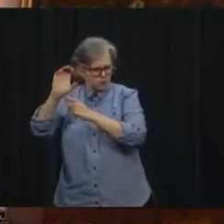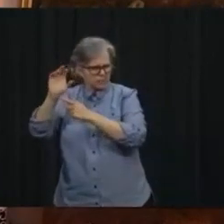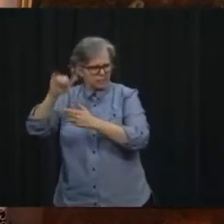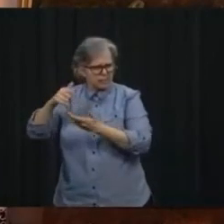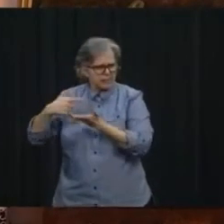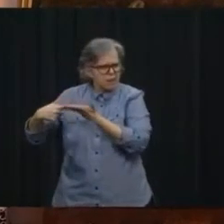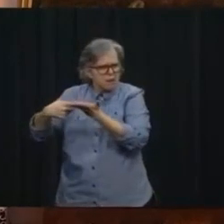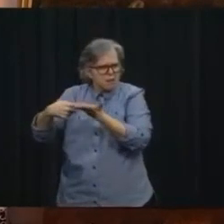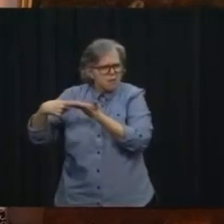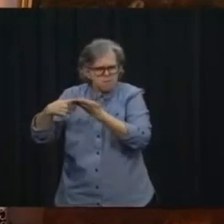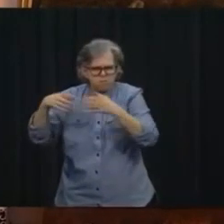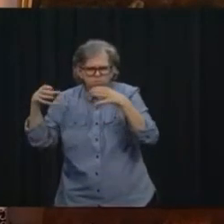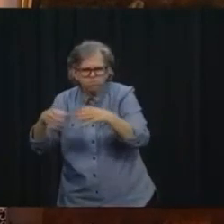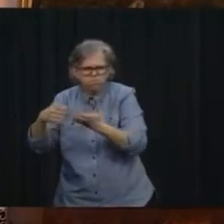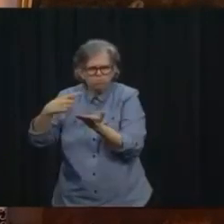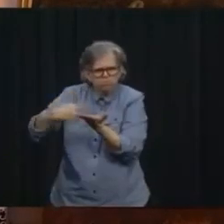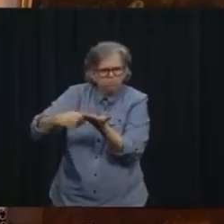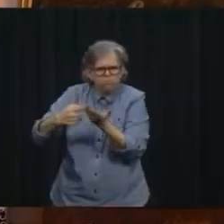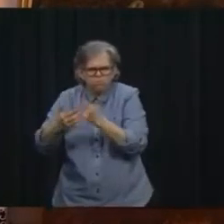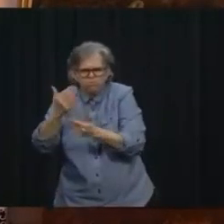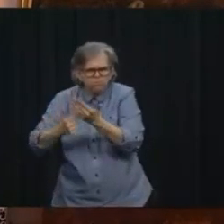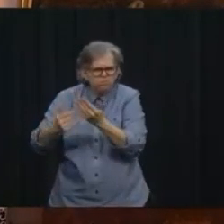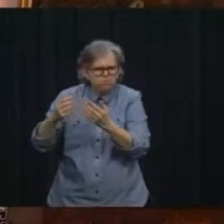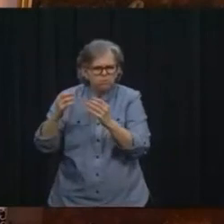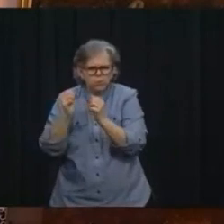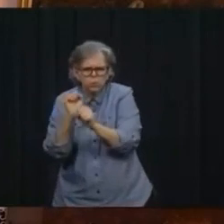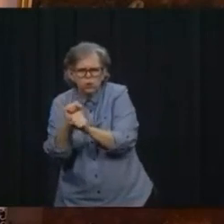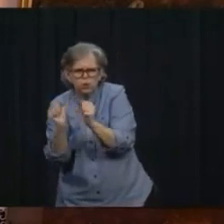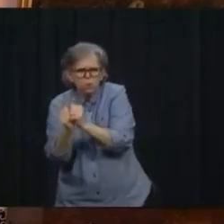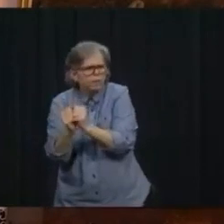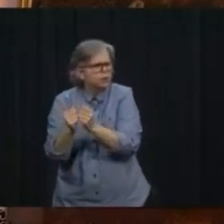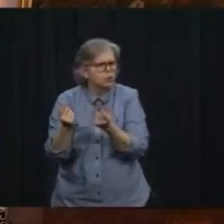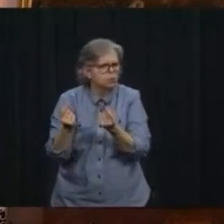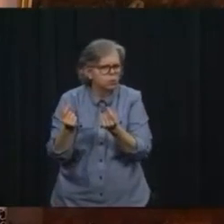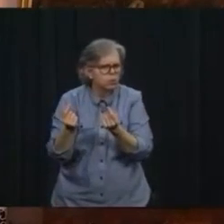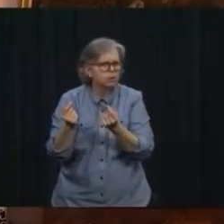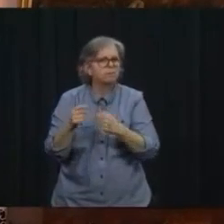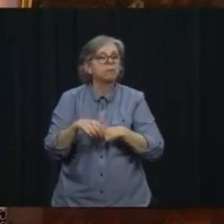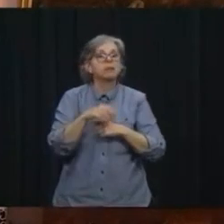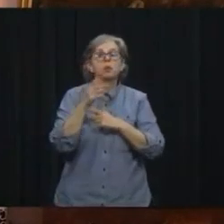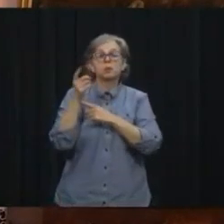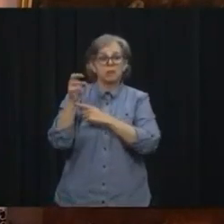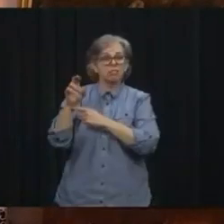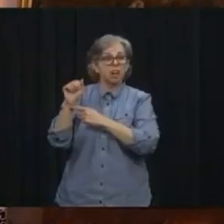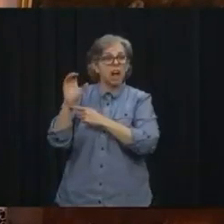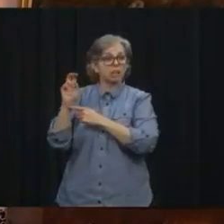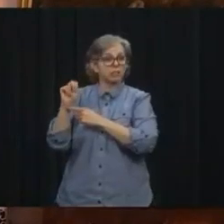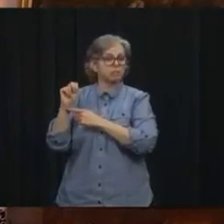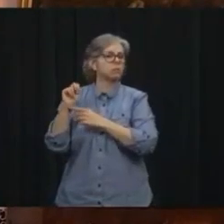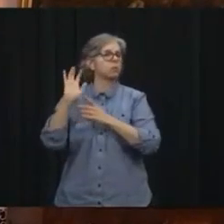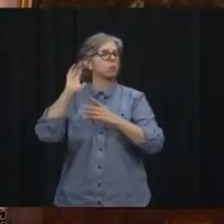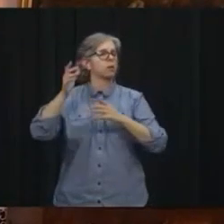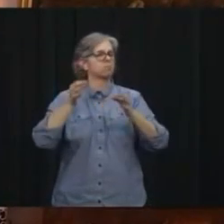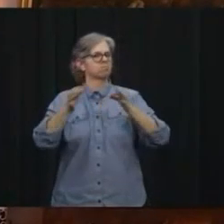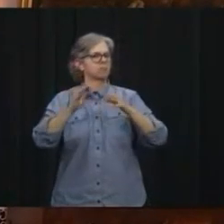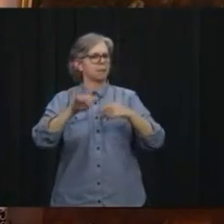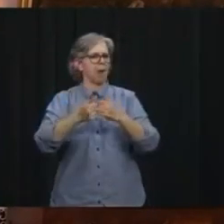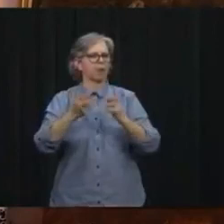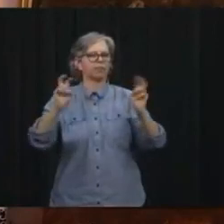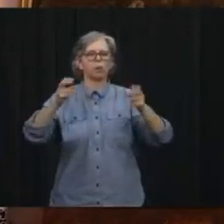kind of emergency that we might have. Dr. Acton, along with